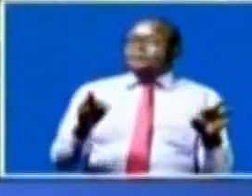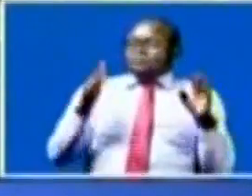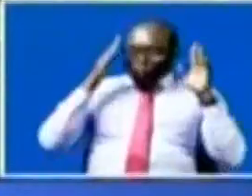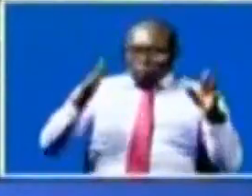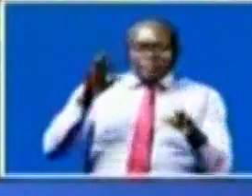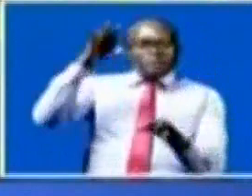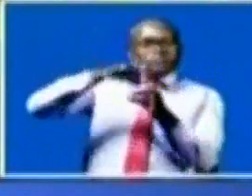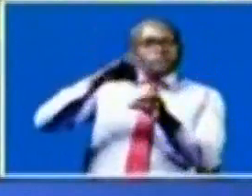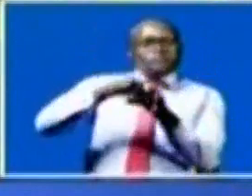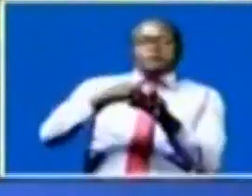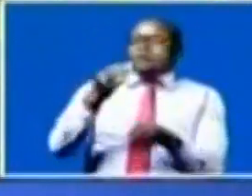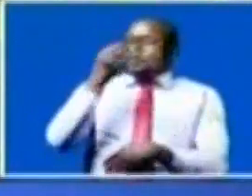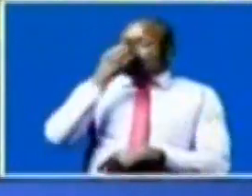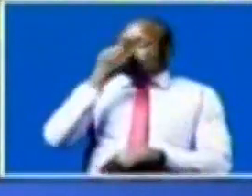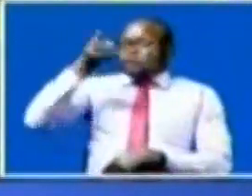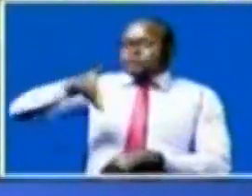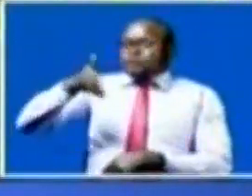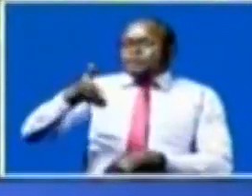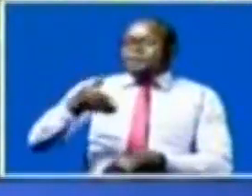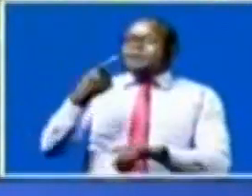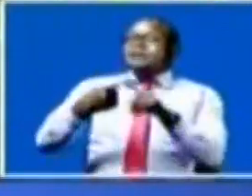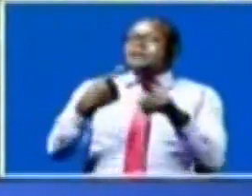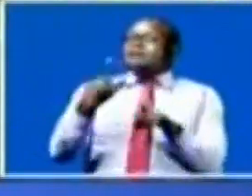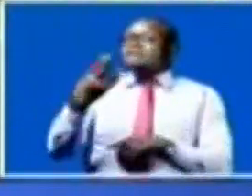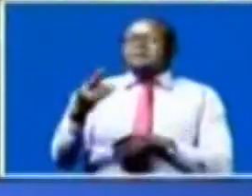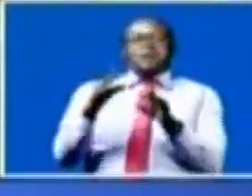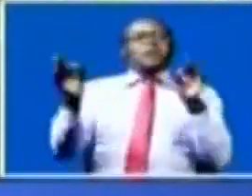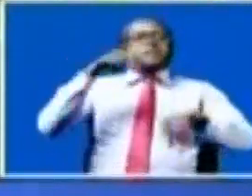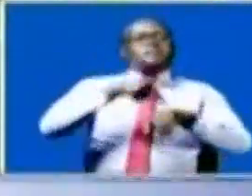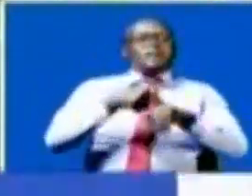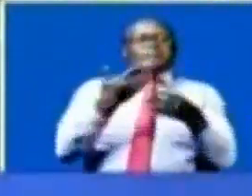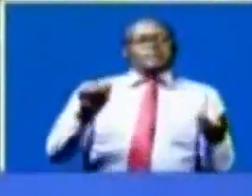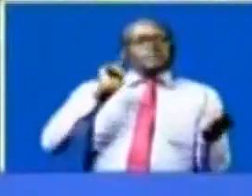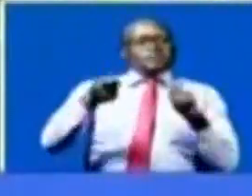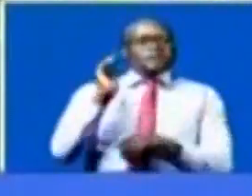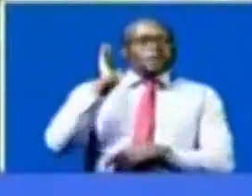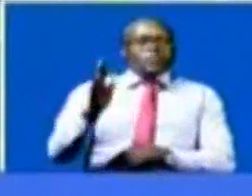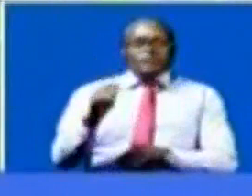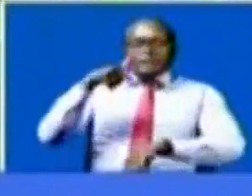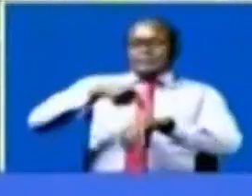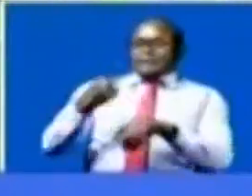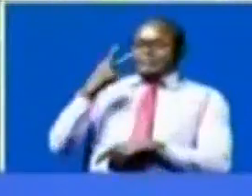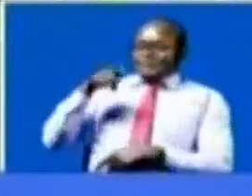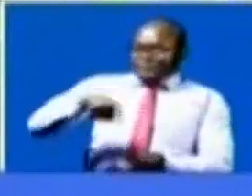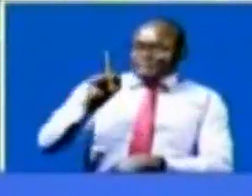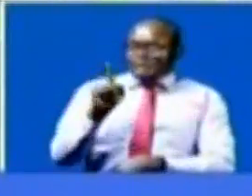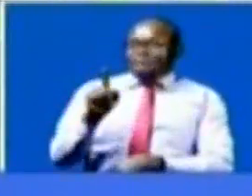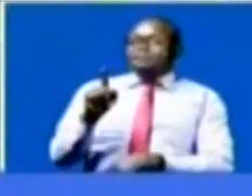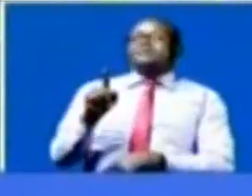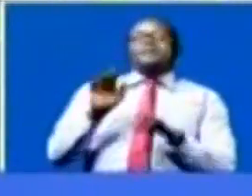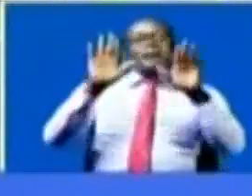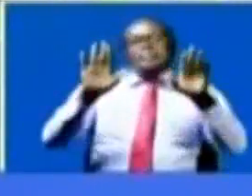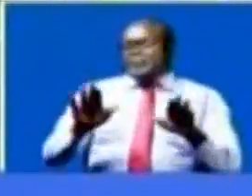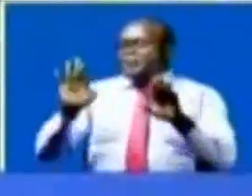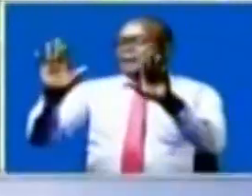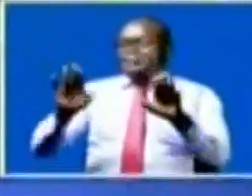to vote for William Ruto today, 4 years is such a long time, things will have changed. So when I see them in this frantic